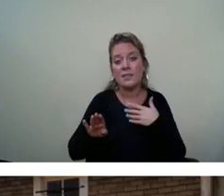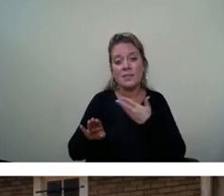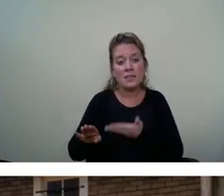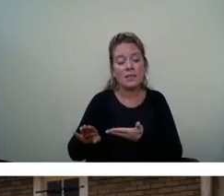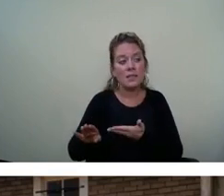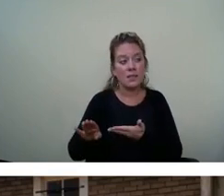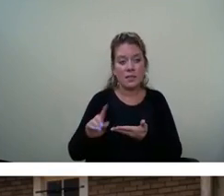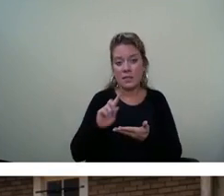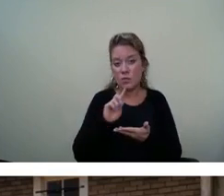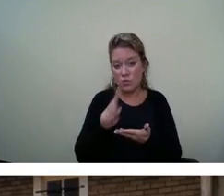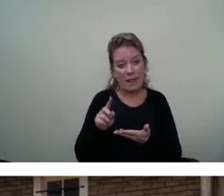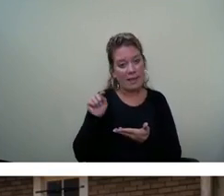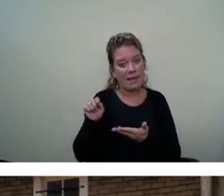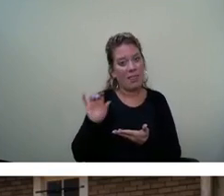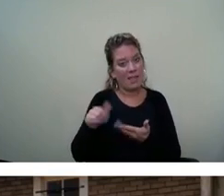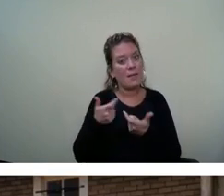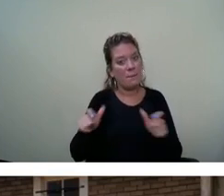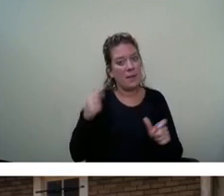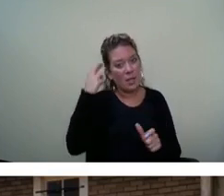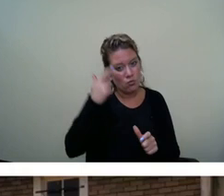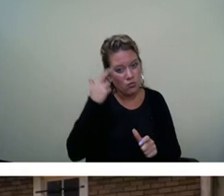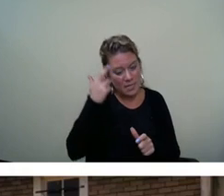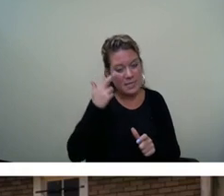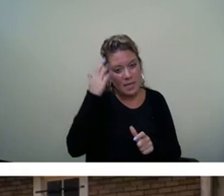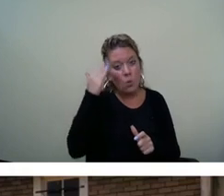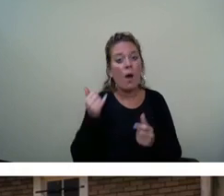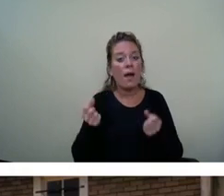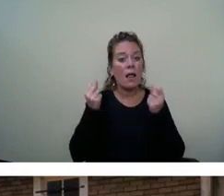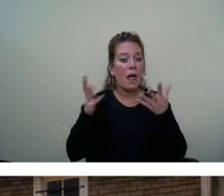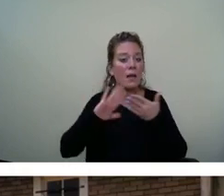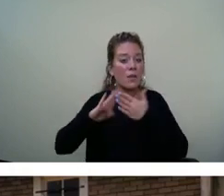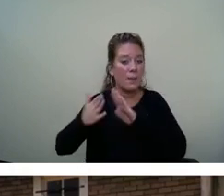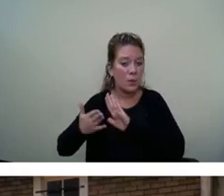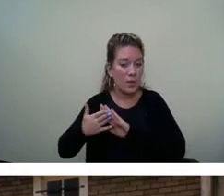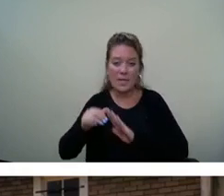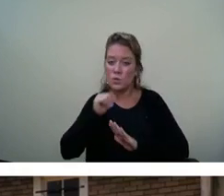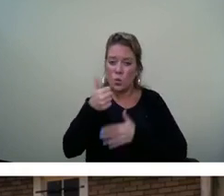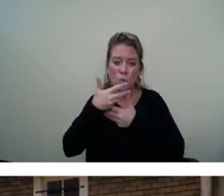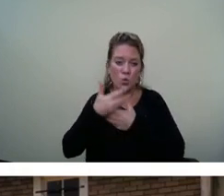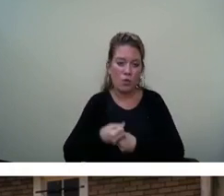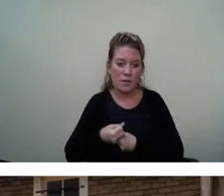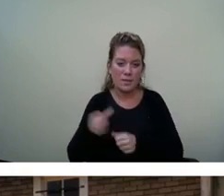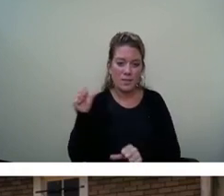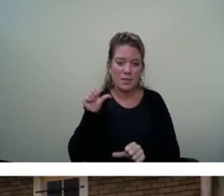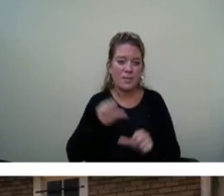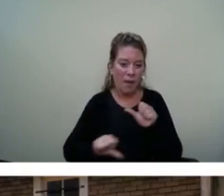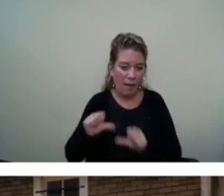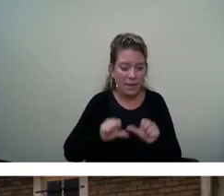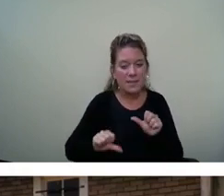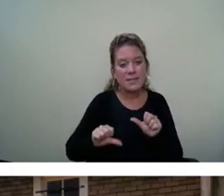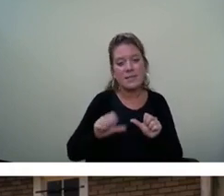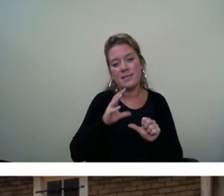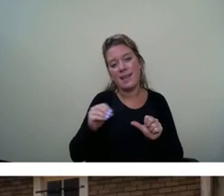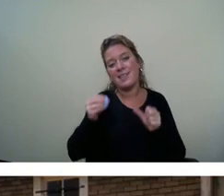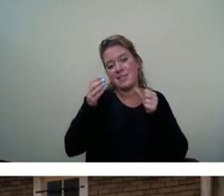American, is really a big reason for why a lot of communities mistrust science and scientists and